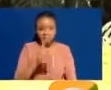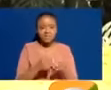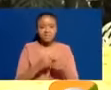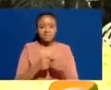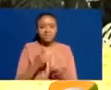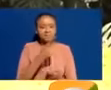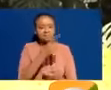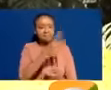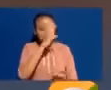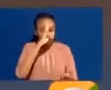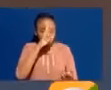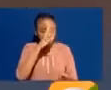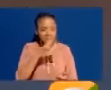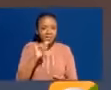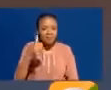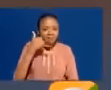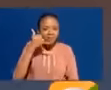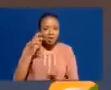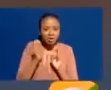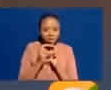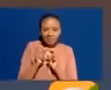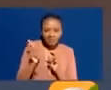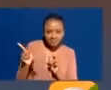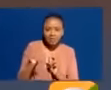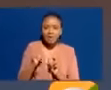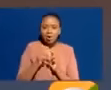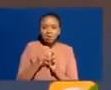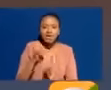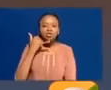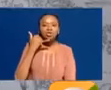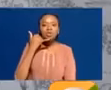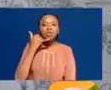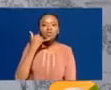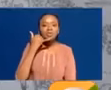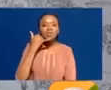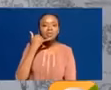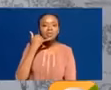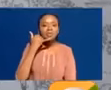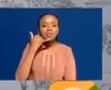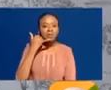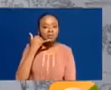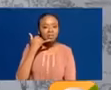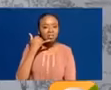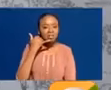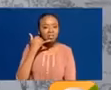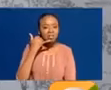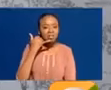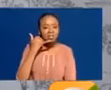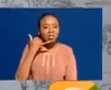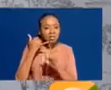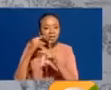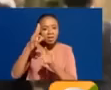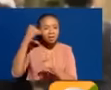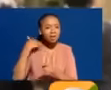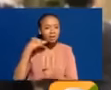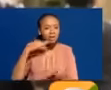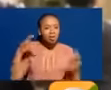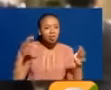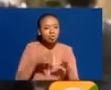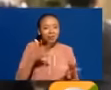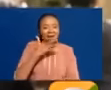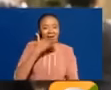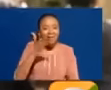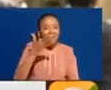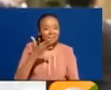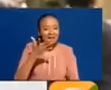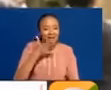was shocking was that the criminals were so daring that they went about using Keagan's phone after stabbing him. Polisi